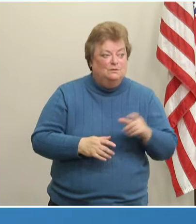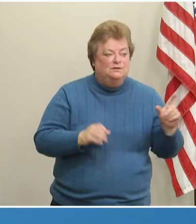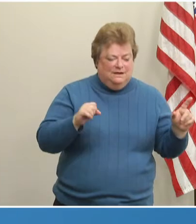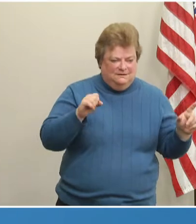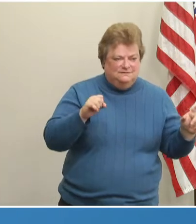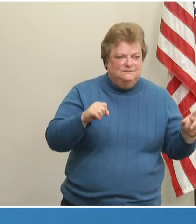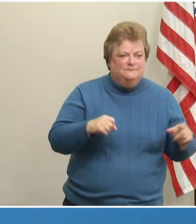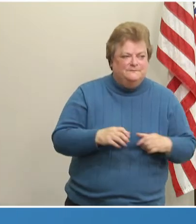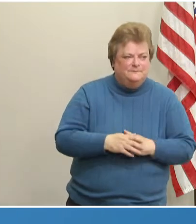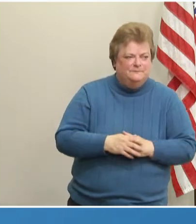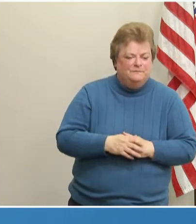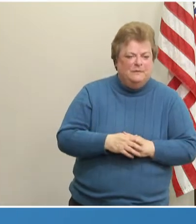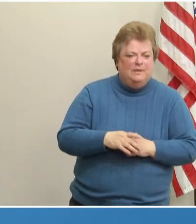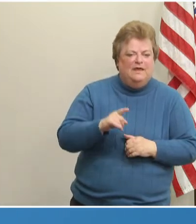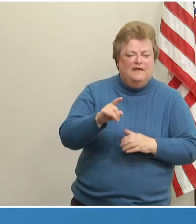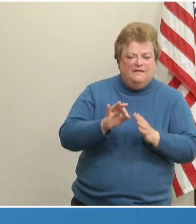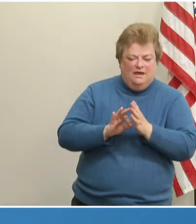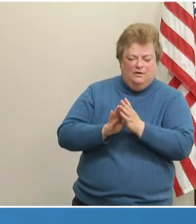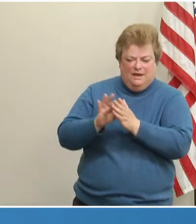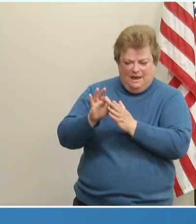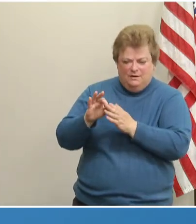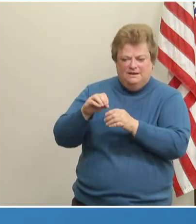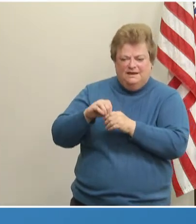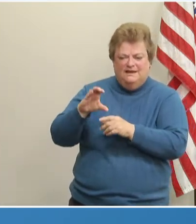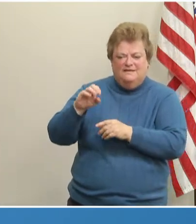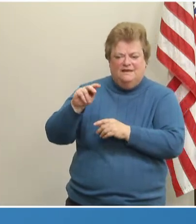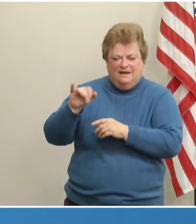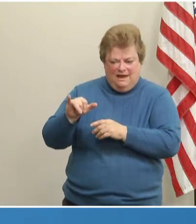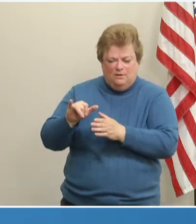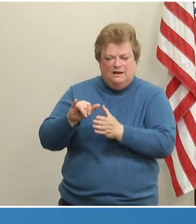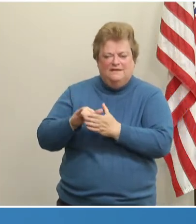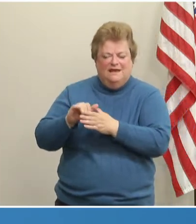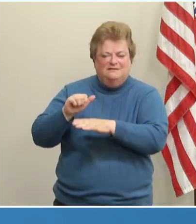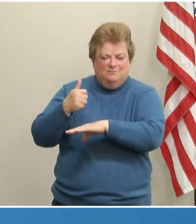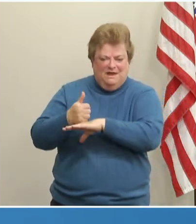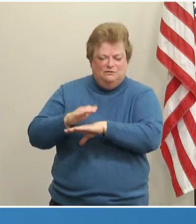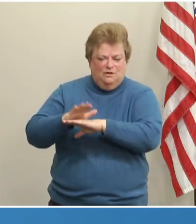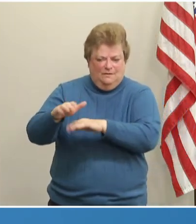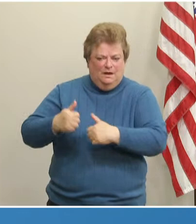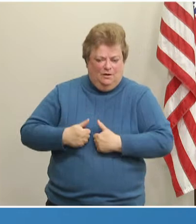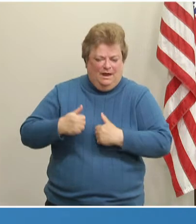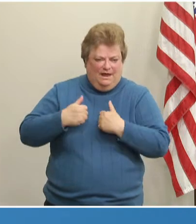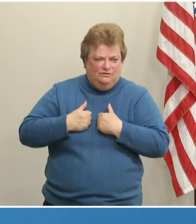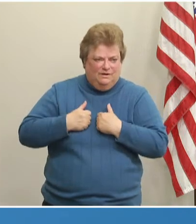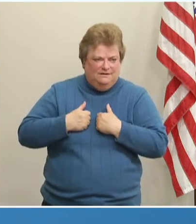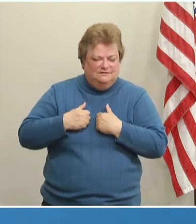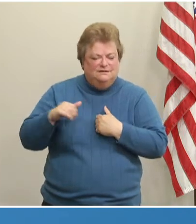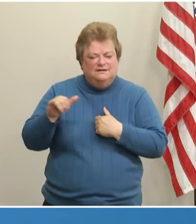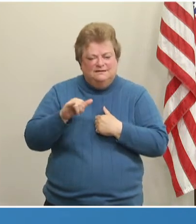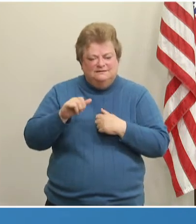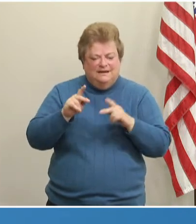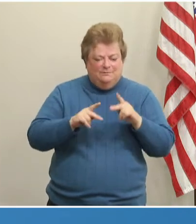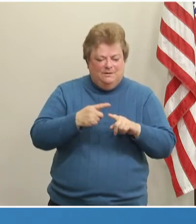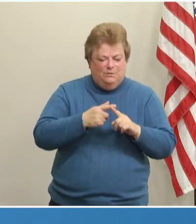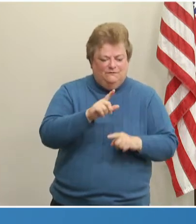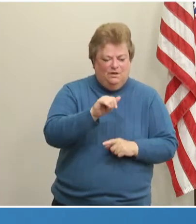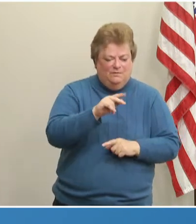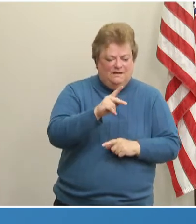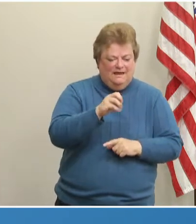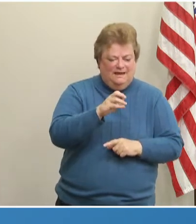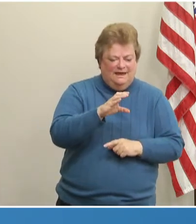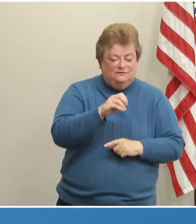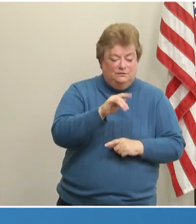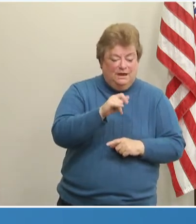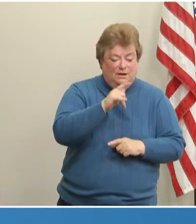Yes. They become county based on their address, just like the people from Lancaster County that